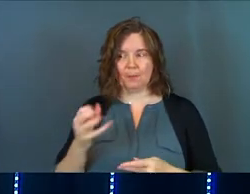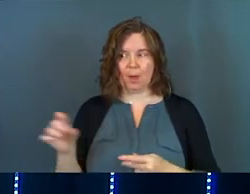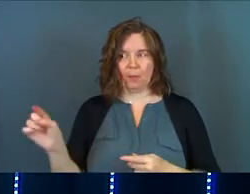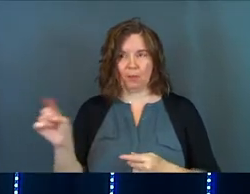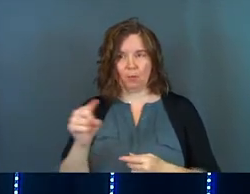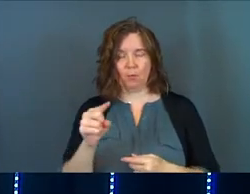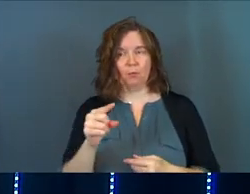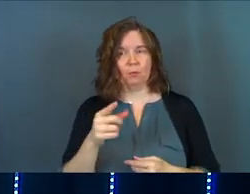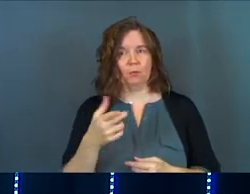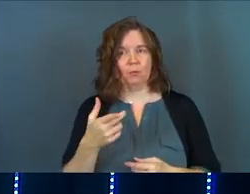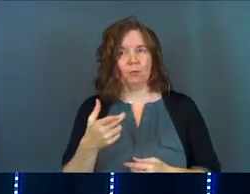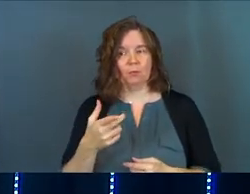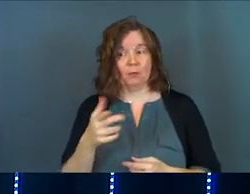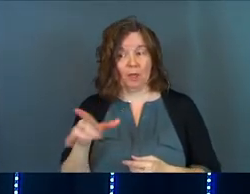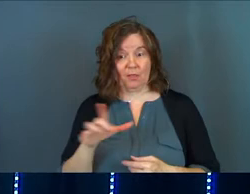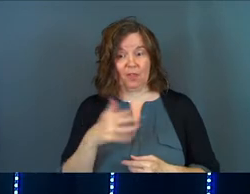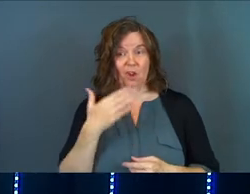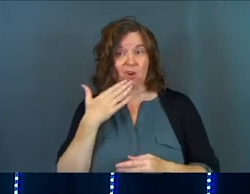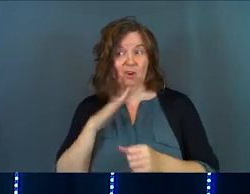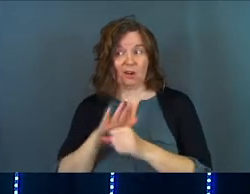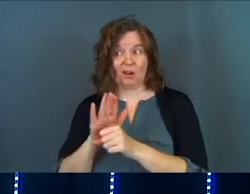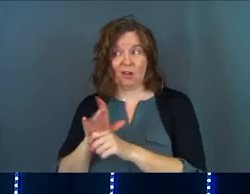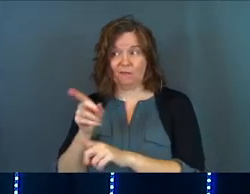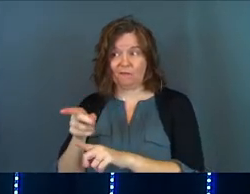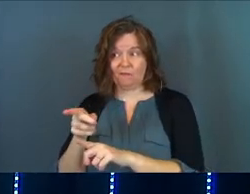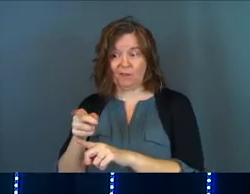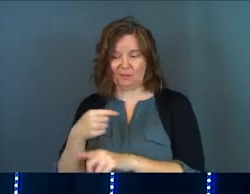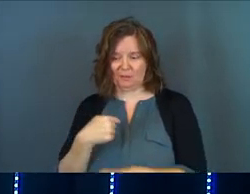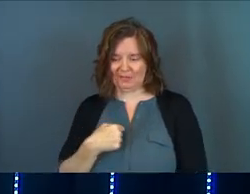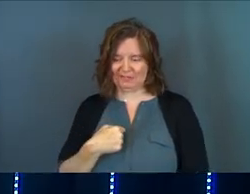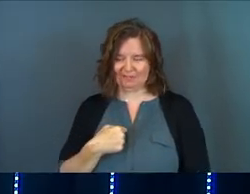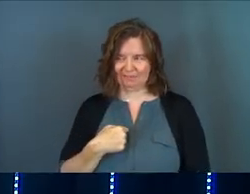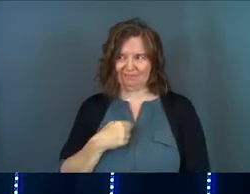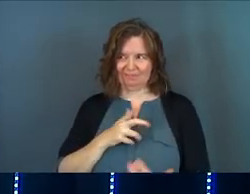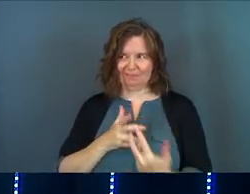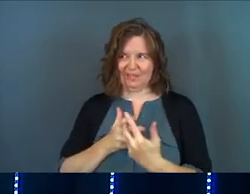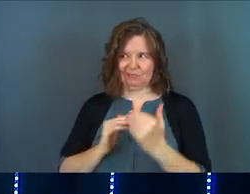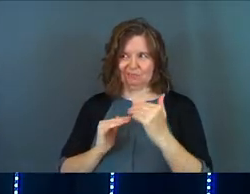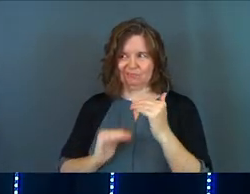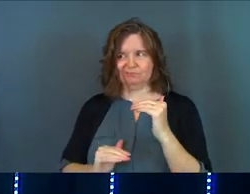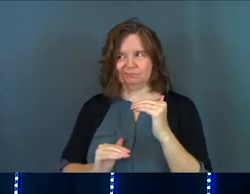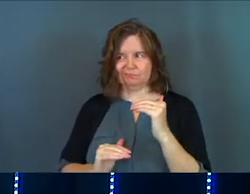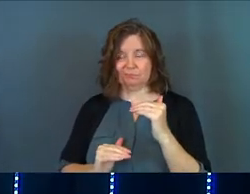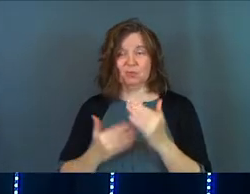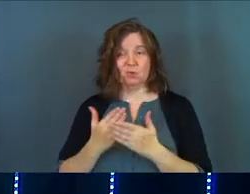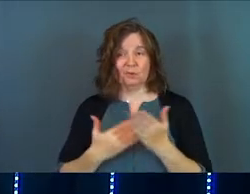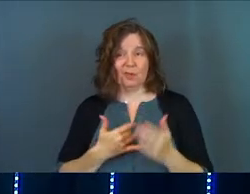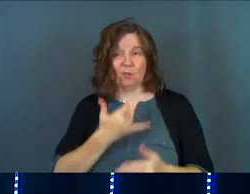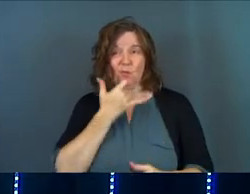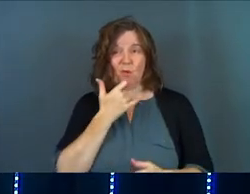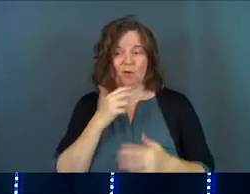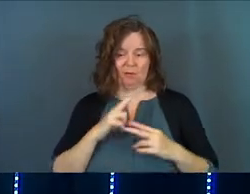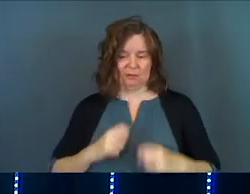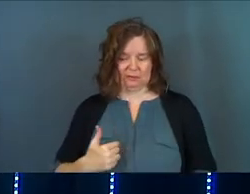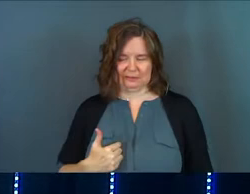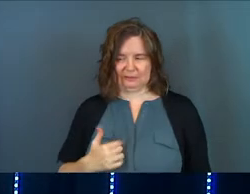out there, and they're good enough, but not you. You got some things wrong with